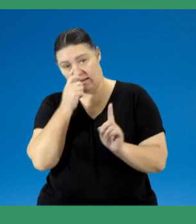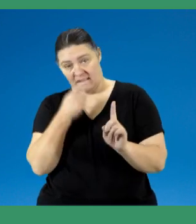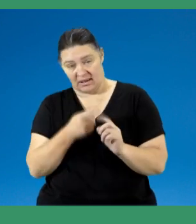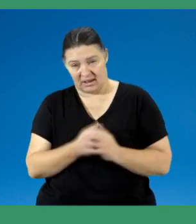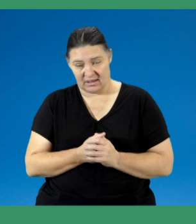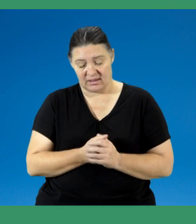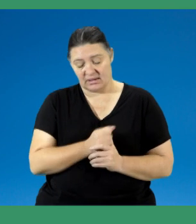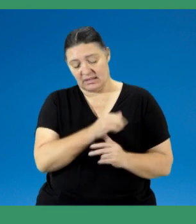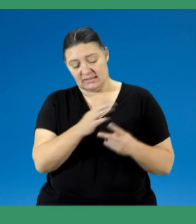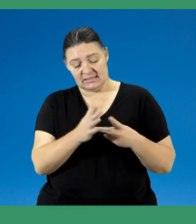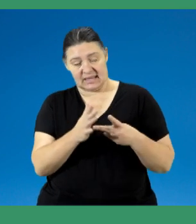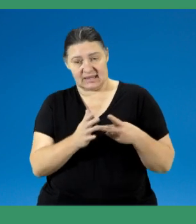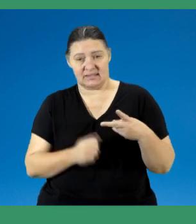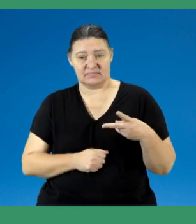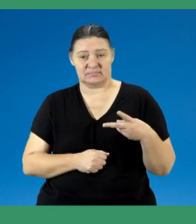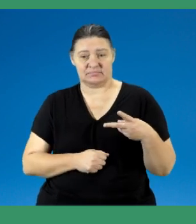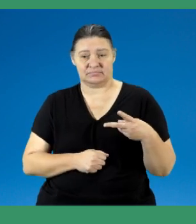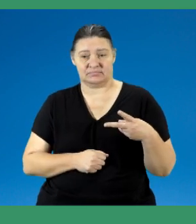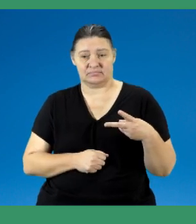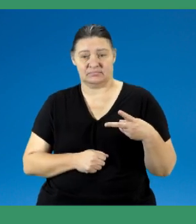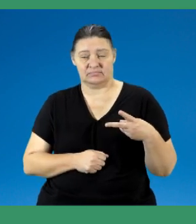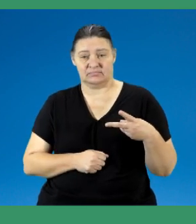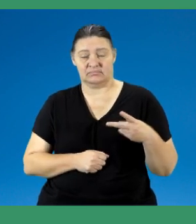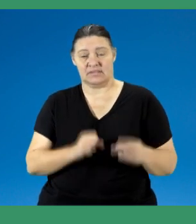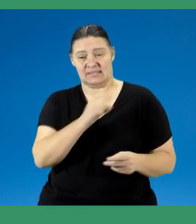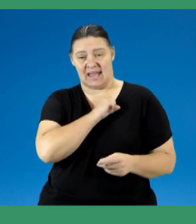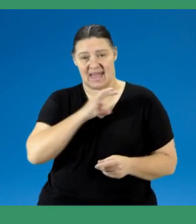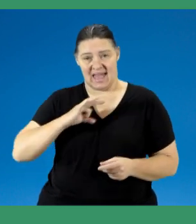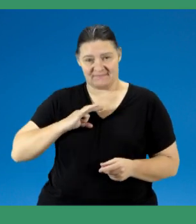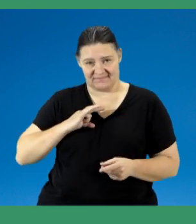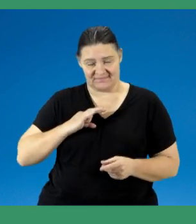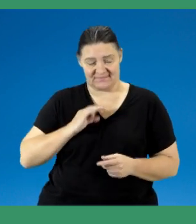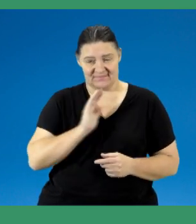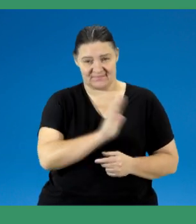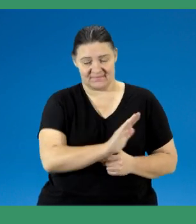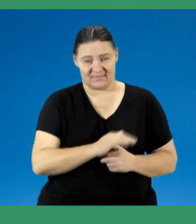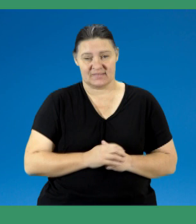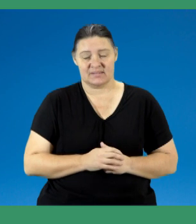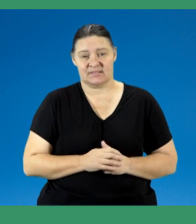And then we have the second one, which is our employees.